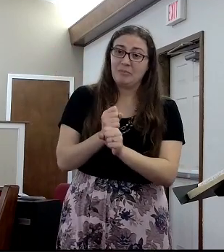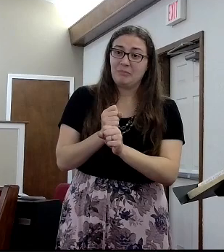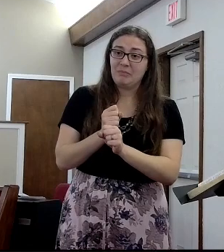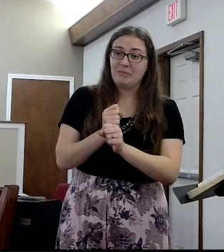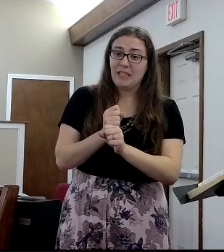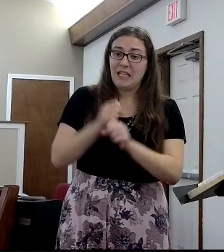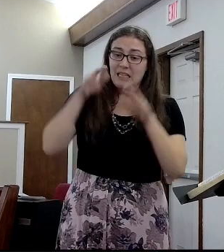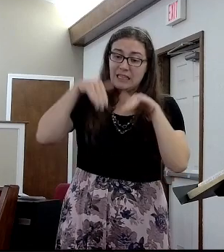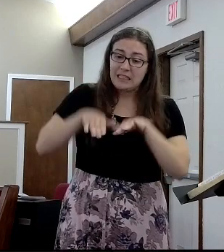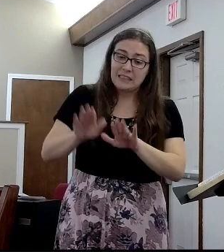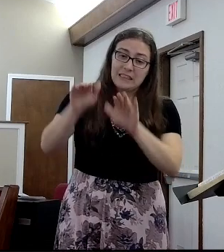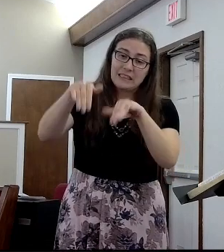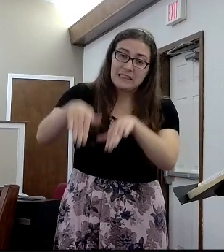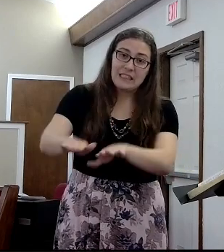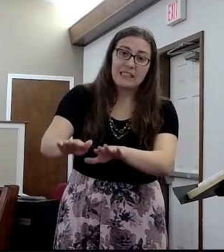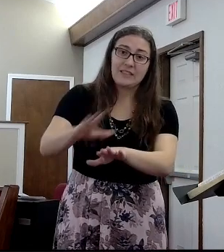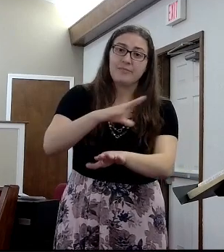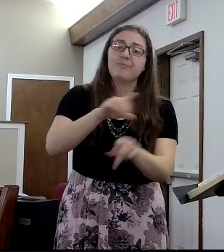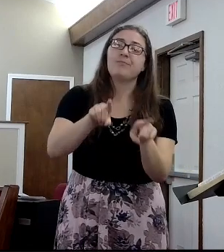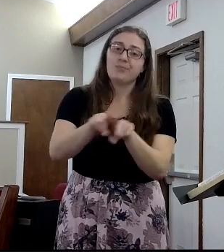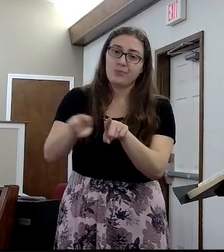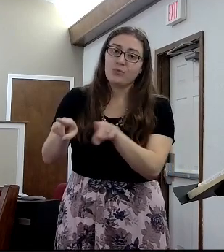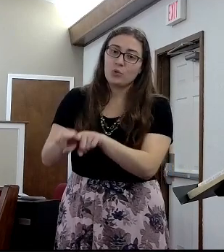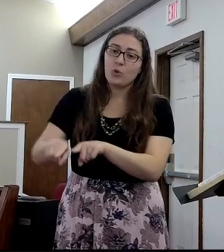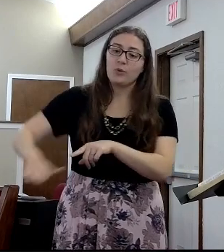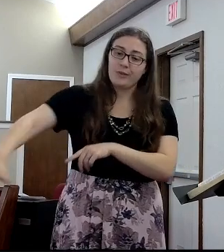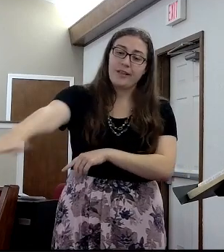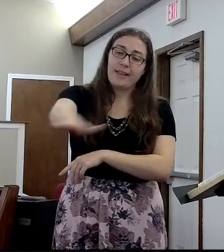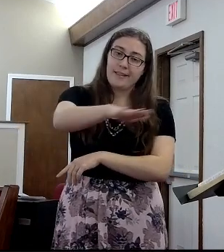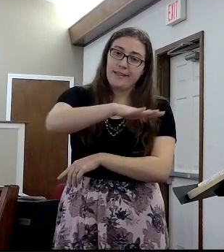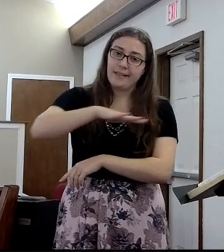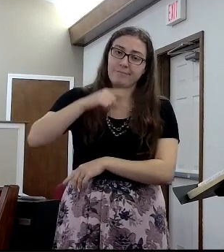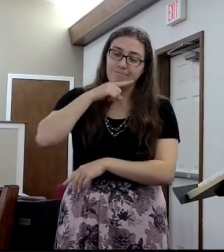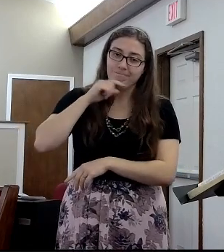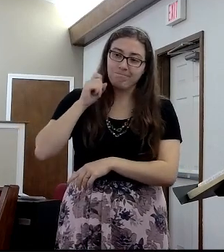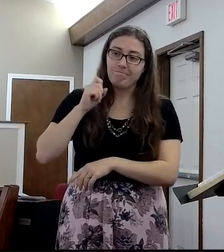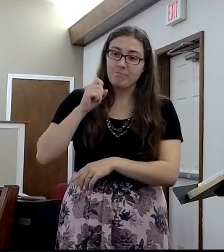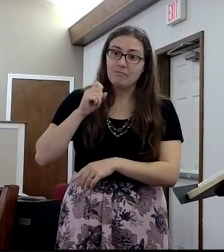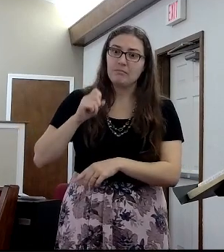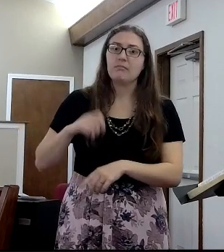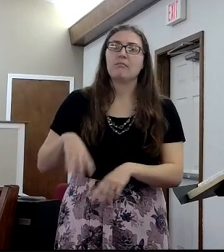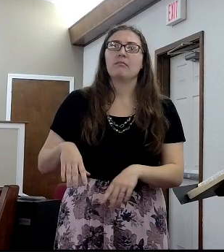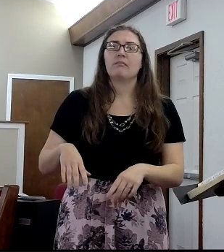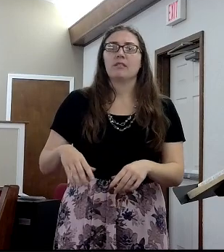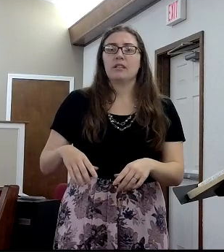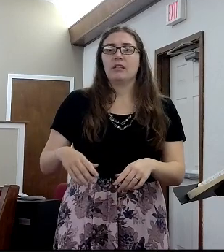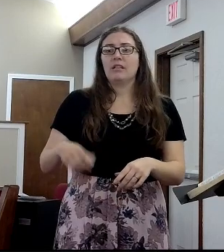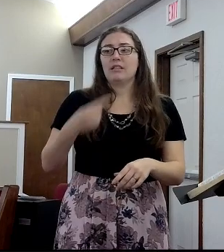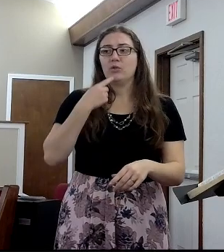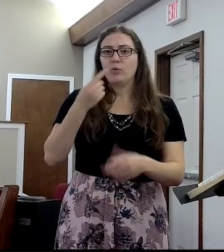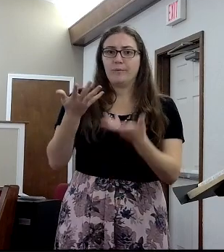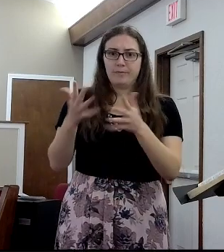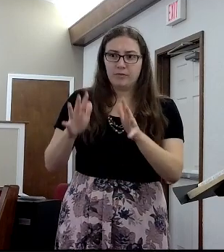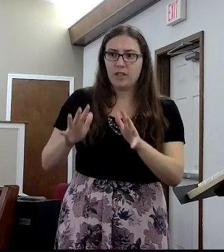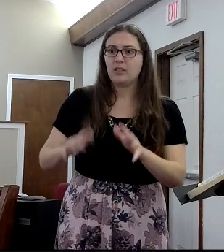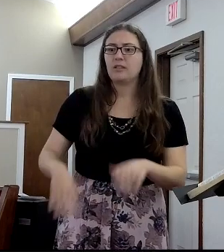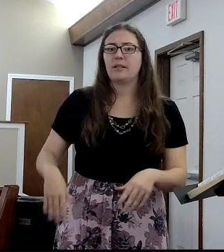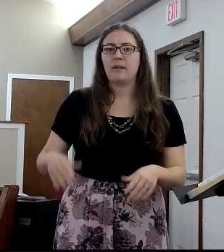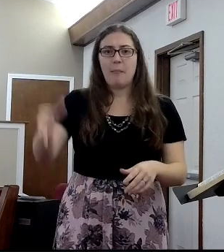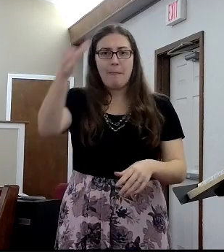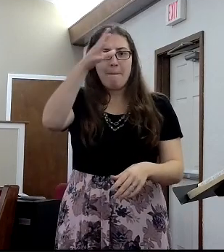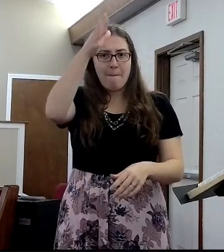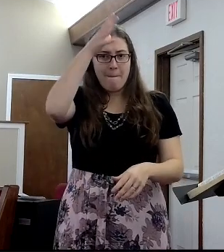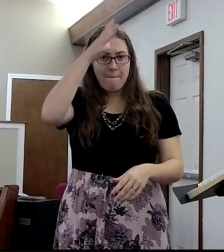of heaven, which hath made the sea and the dry land. Verse 10. Then were the men